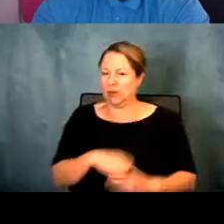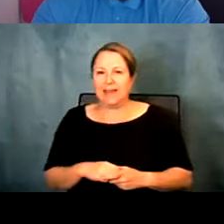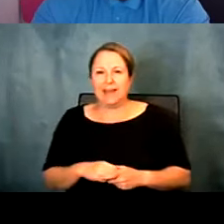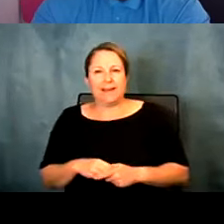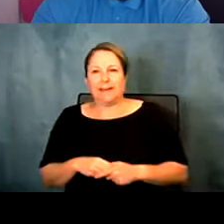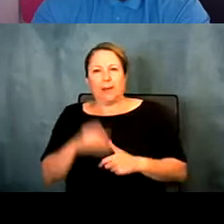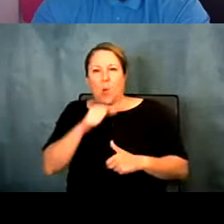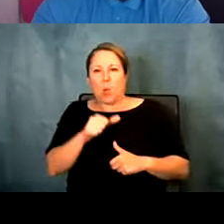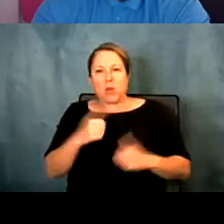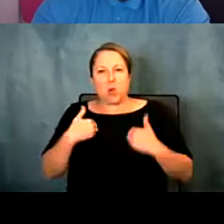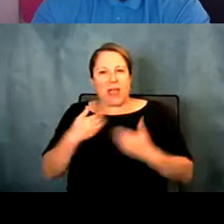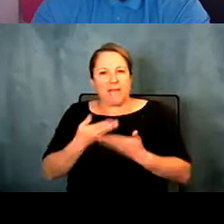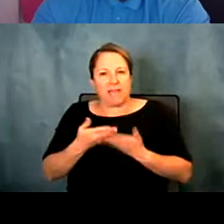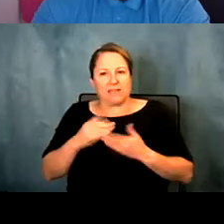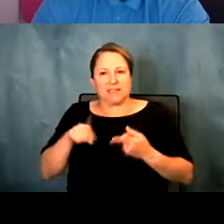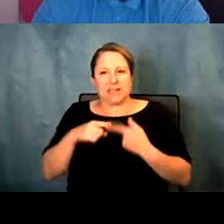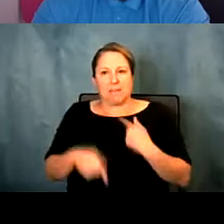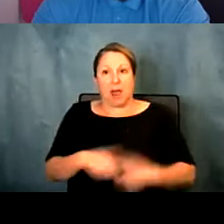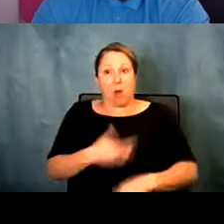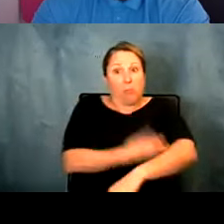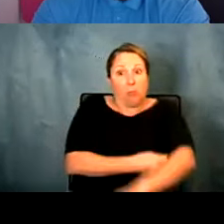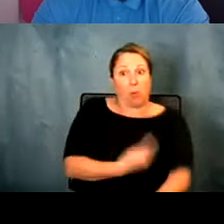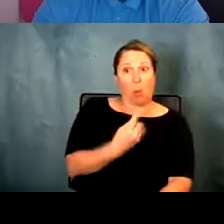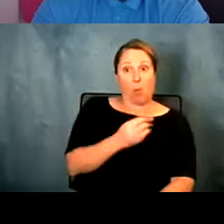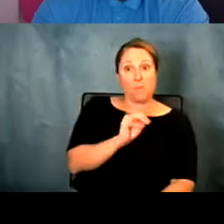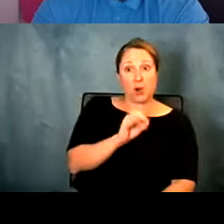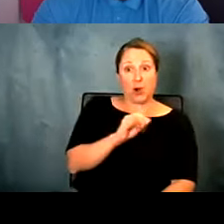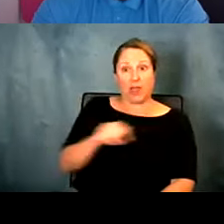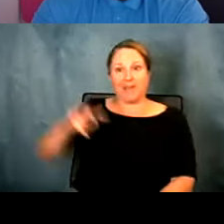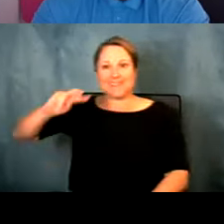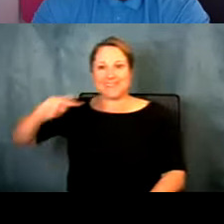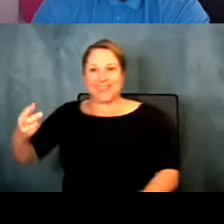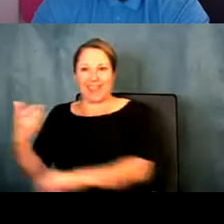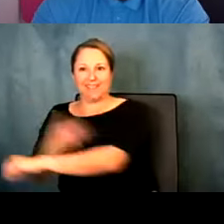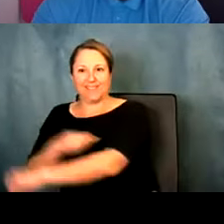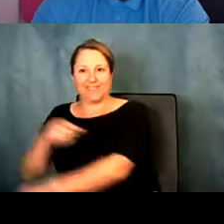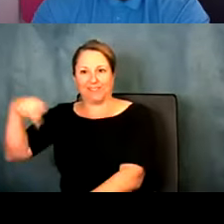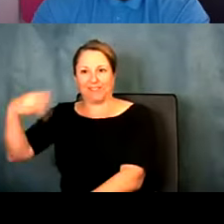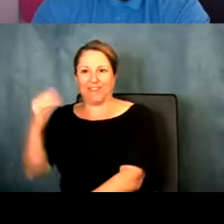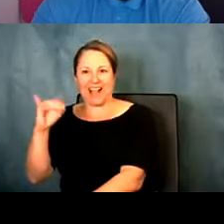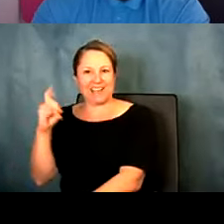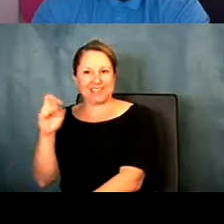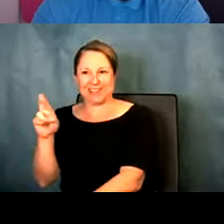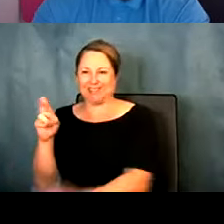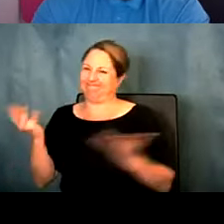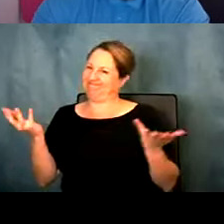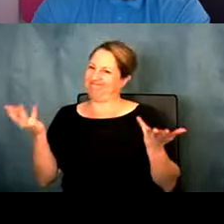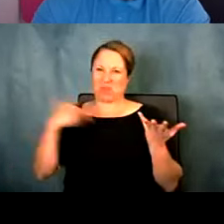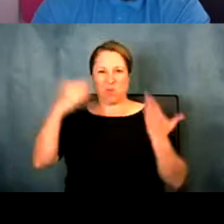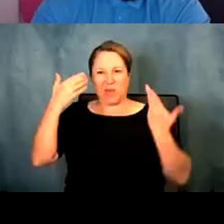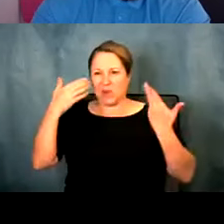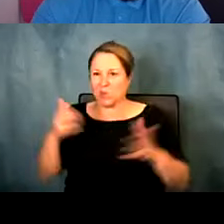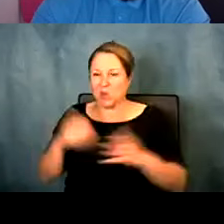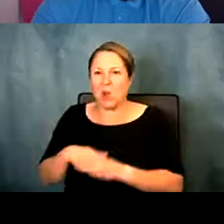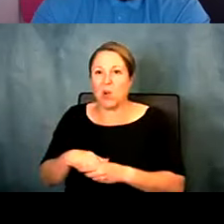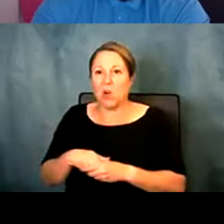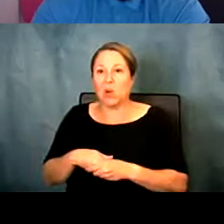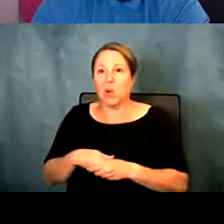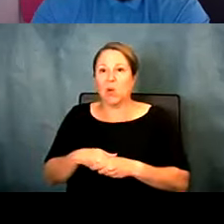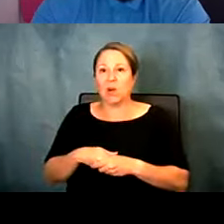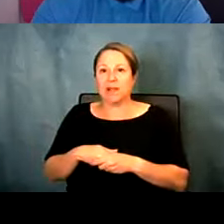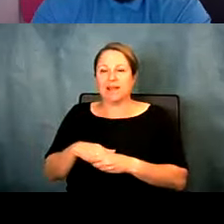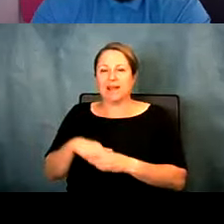to be super important. Somebody who got Johnson & Johnson, it is not yet FDA approved to go and get one of the other ones. So I think